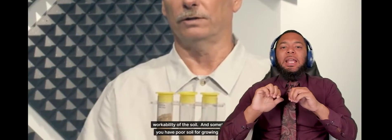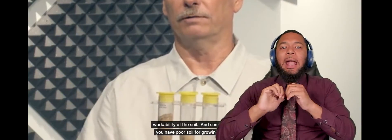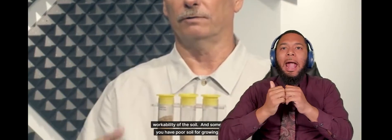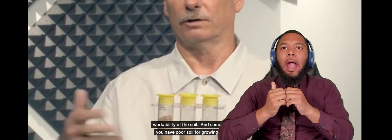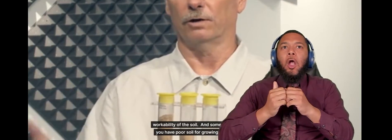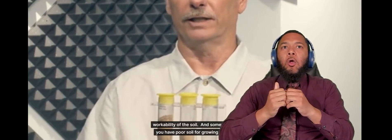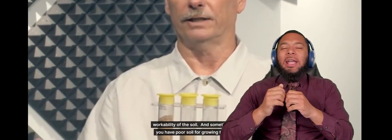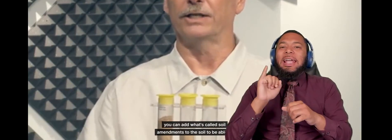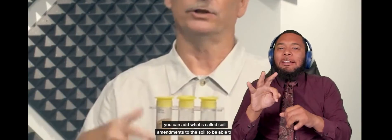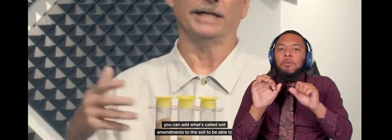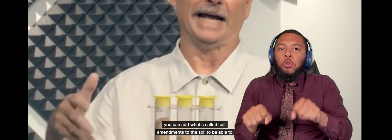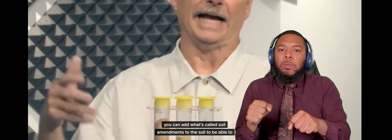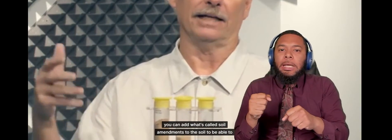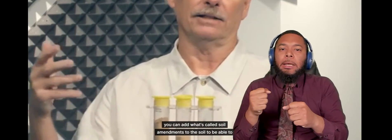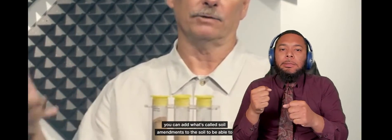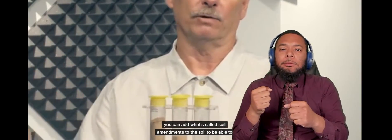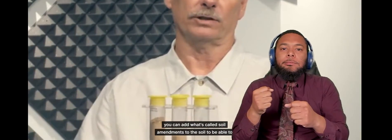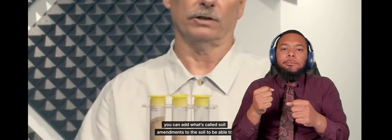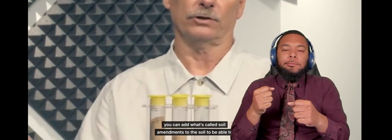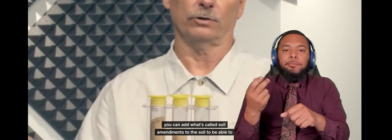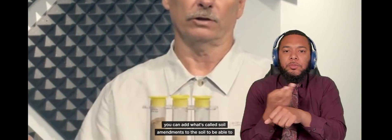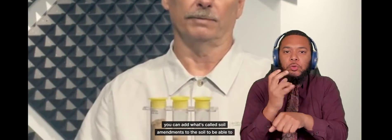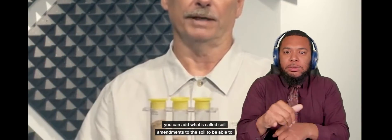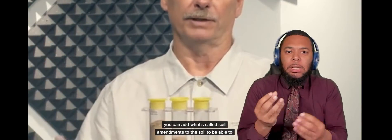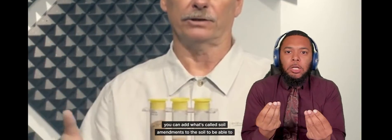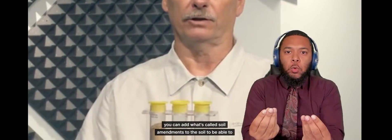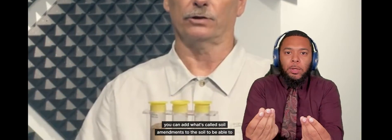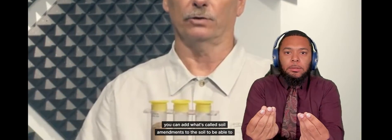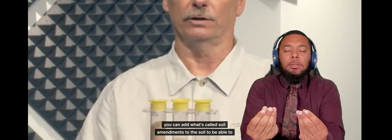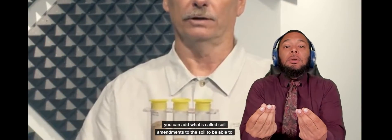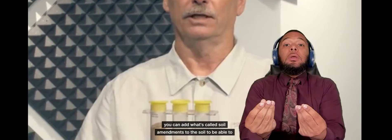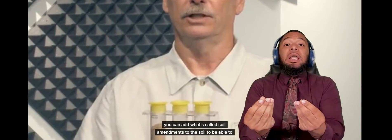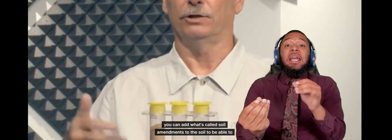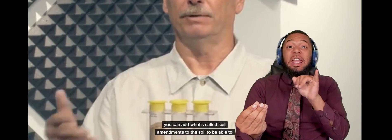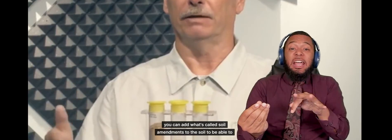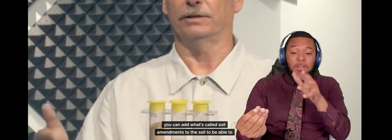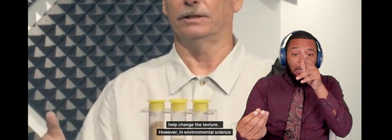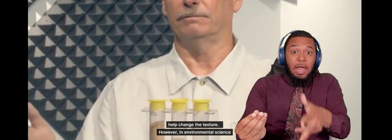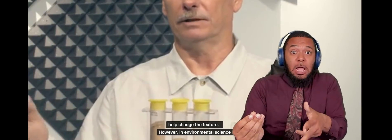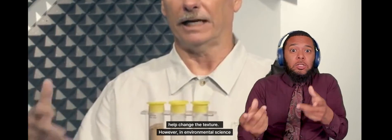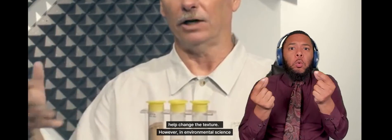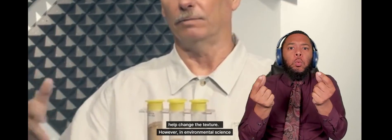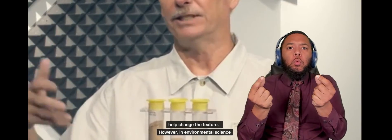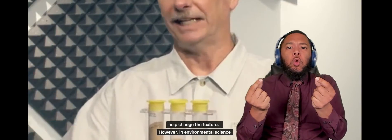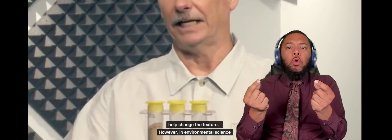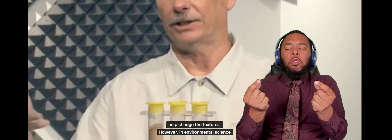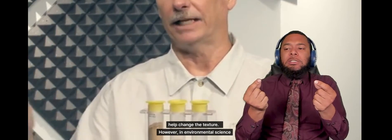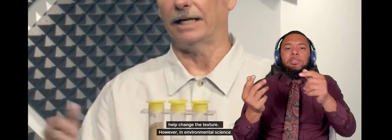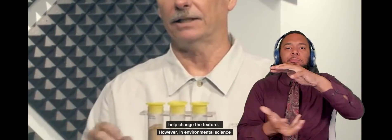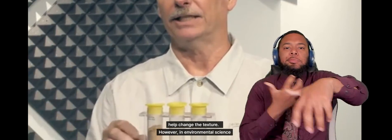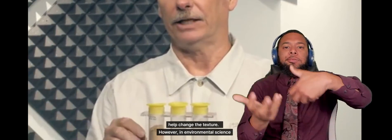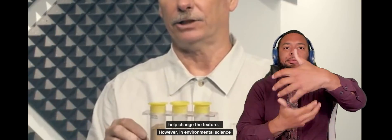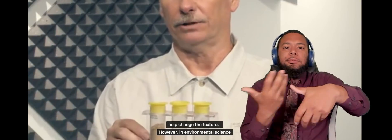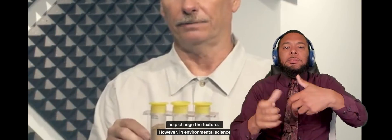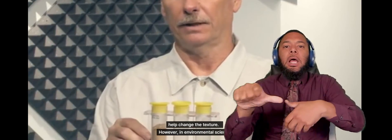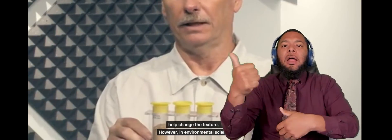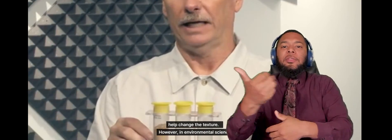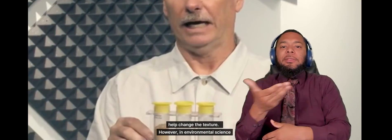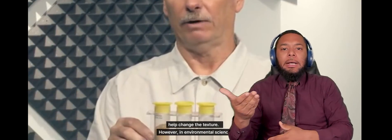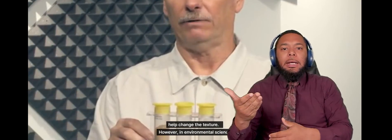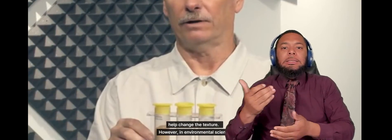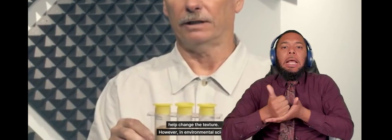poor soil for growing things, you can add what's called soil amendments to the soil to be able to help change that